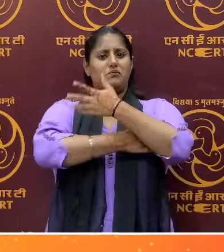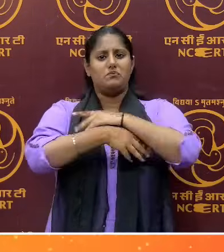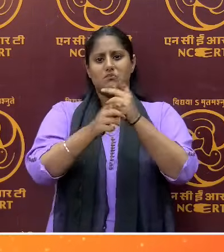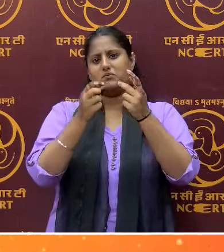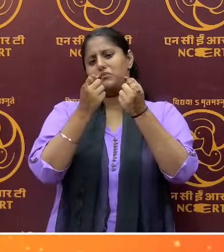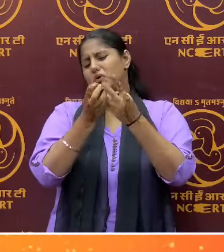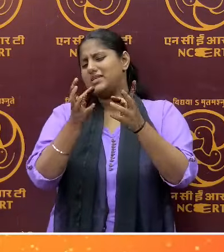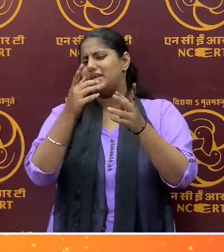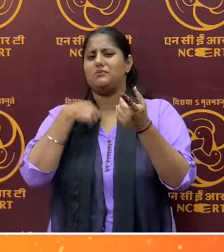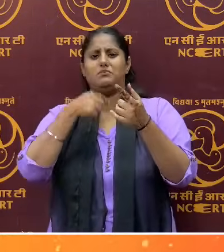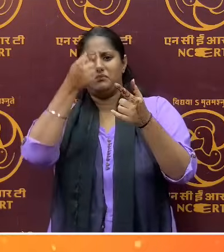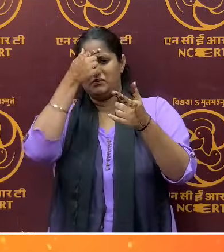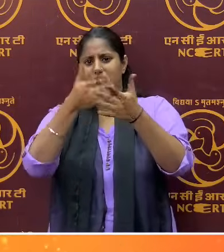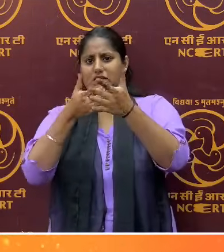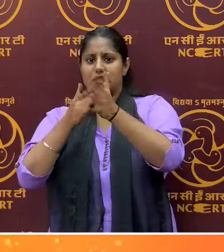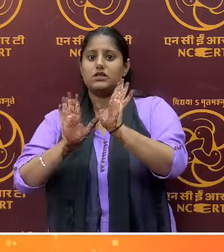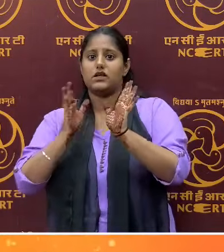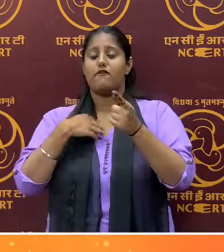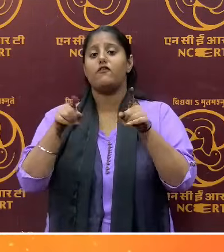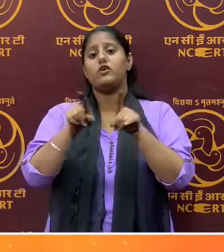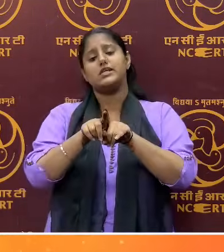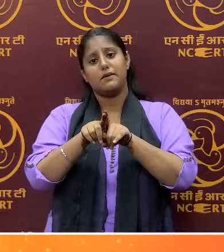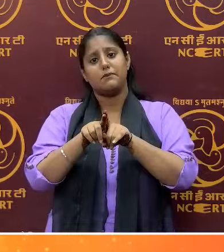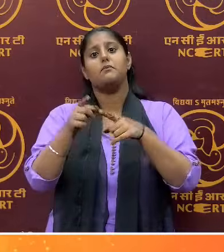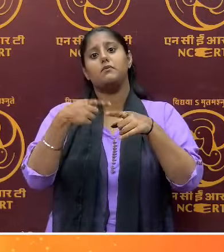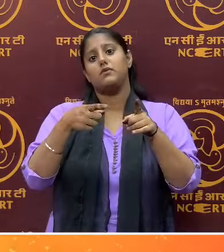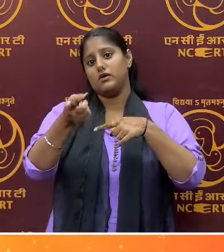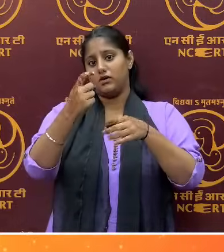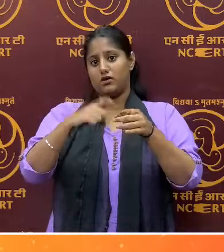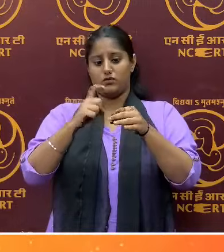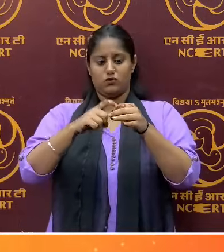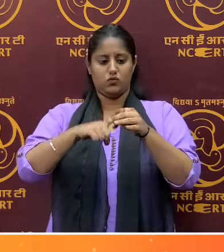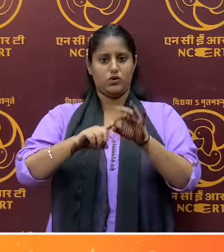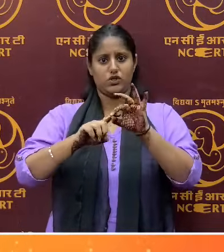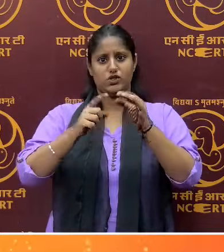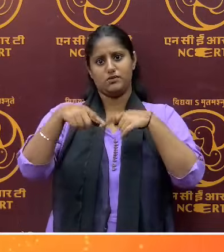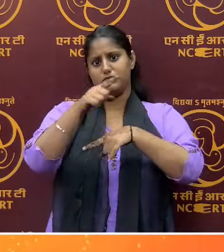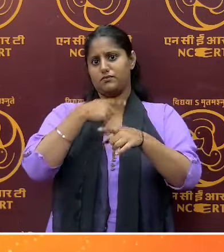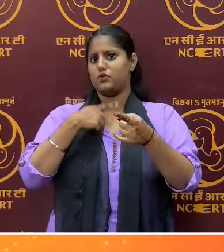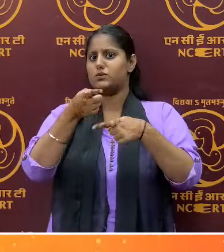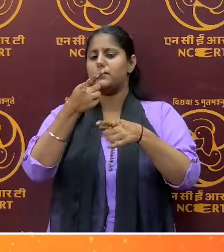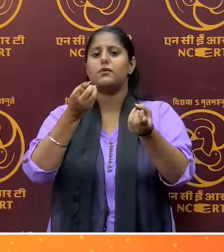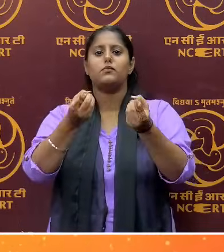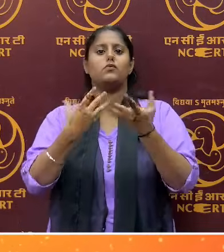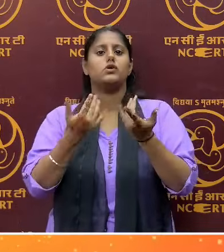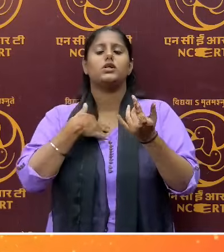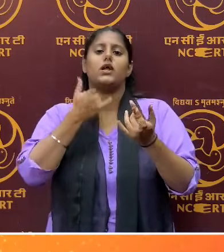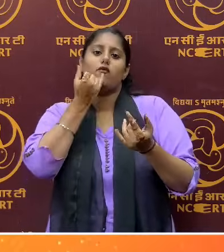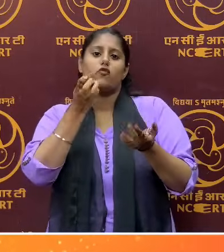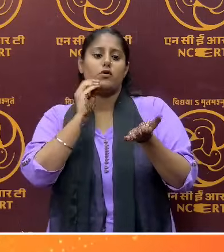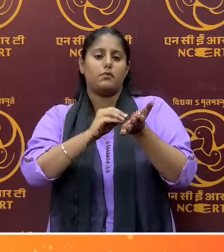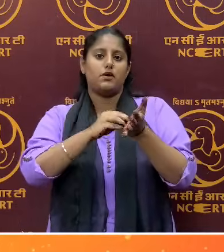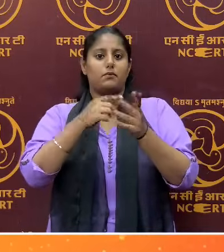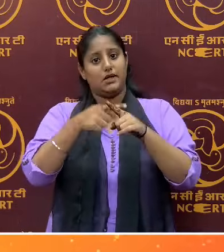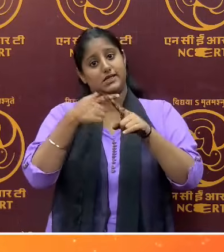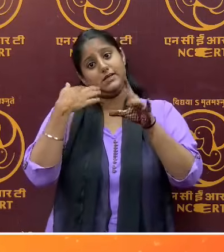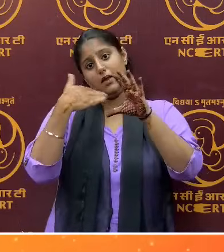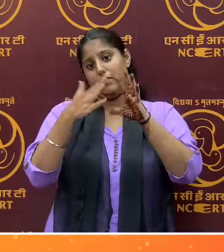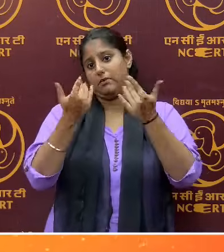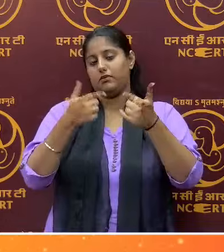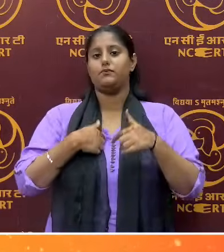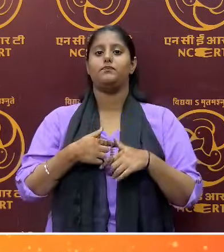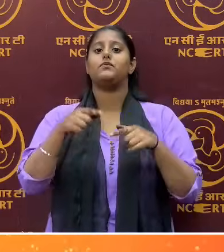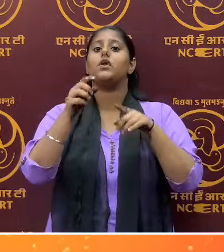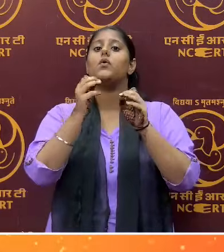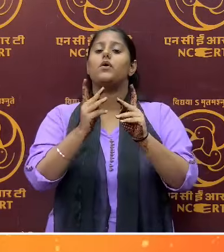yesterday also we got so many queries related to the same. So ask as many questions you want. You can also give us a call and email us. Now